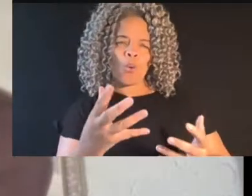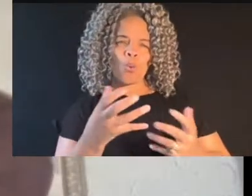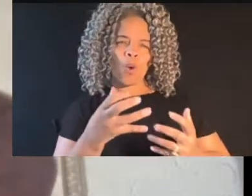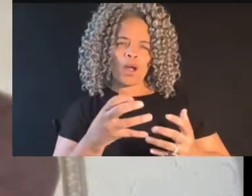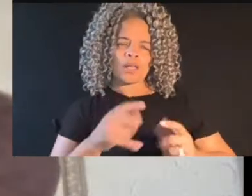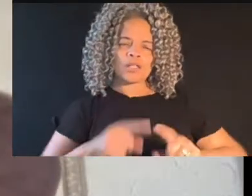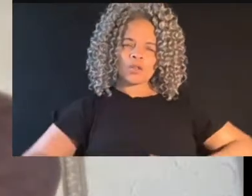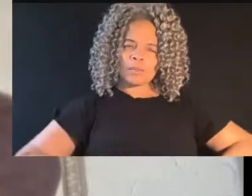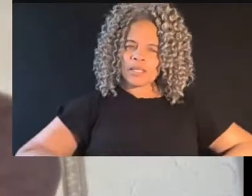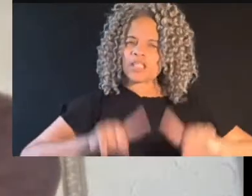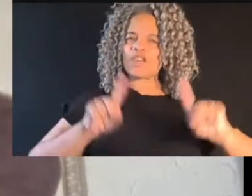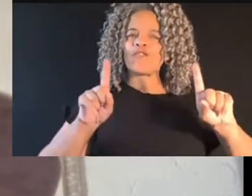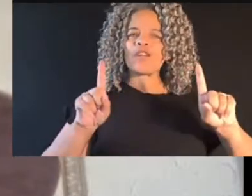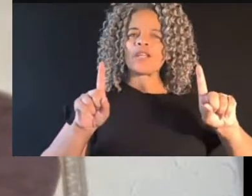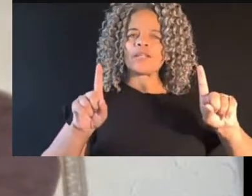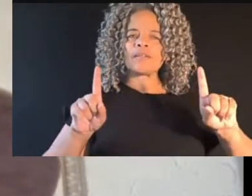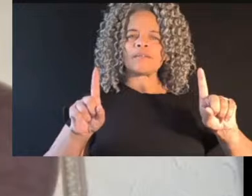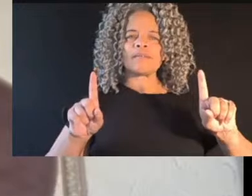different?